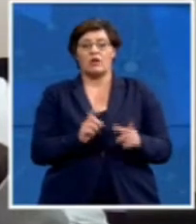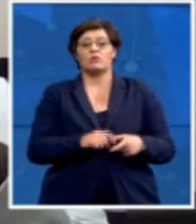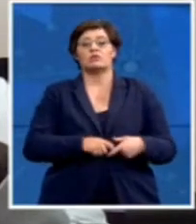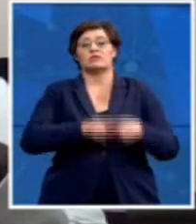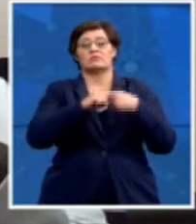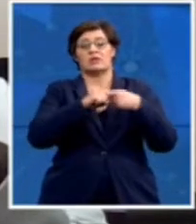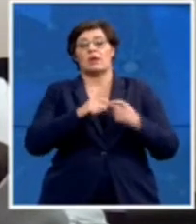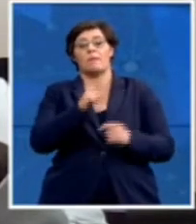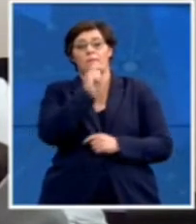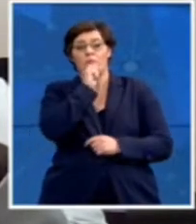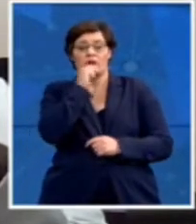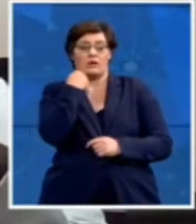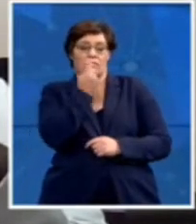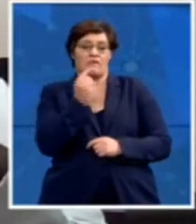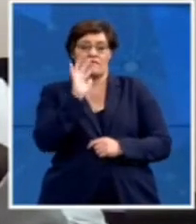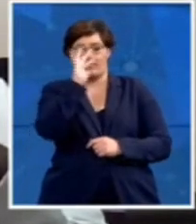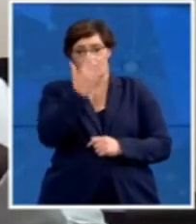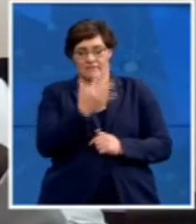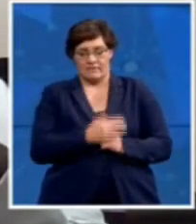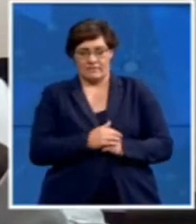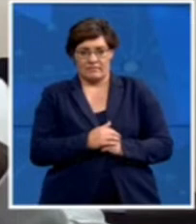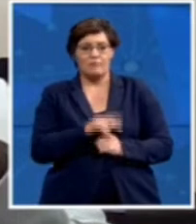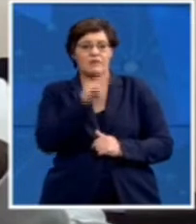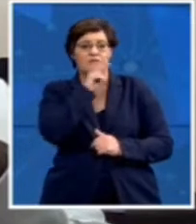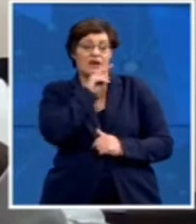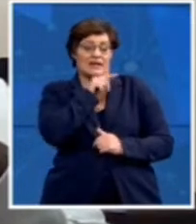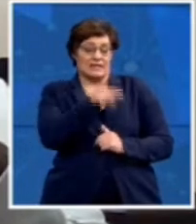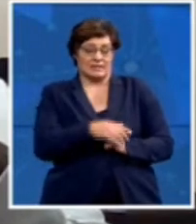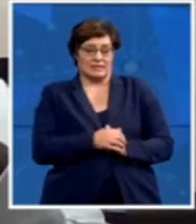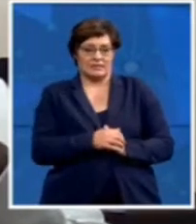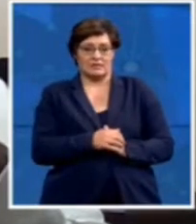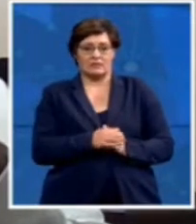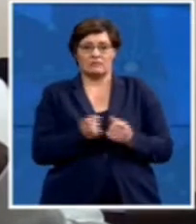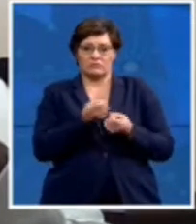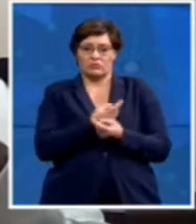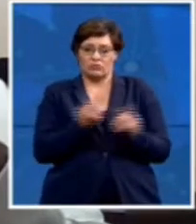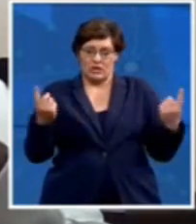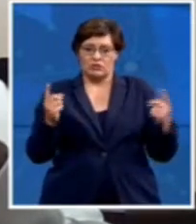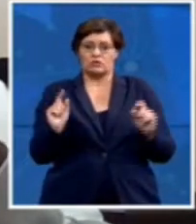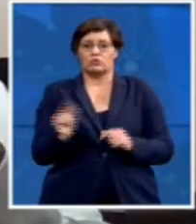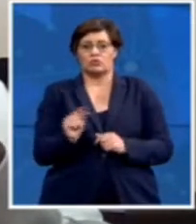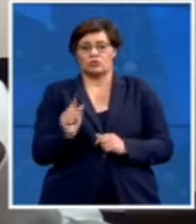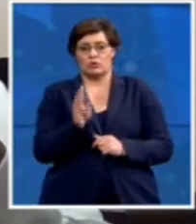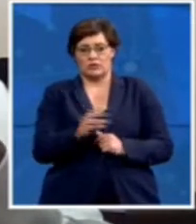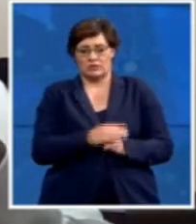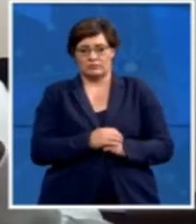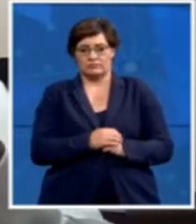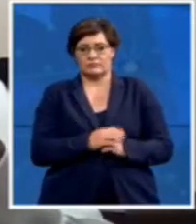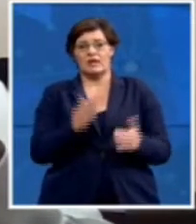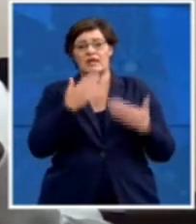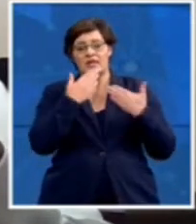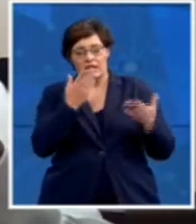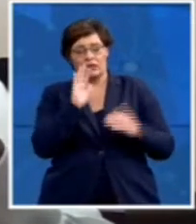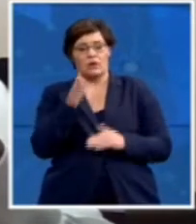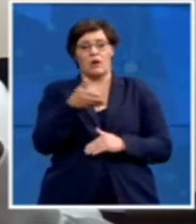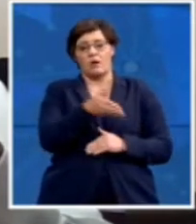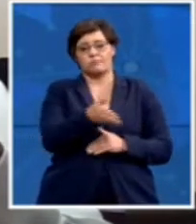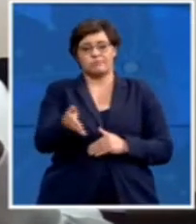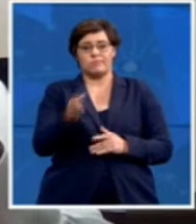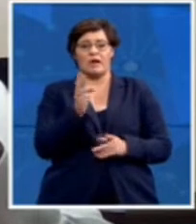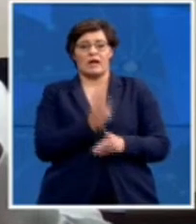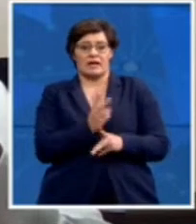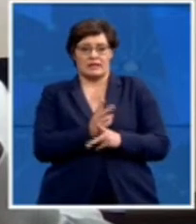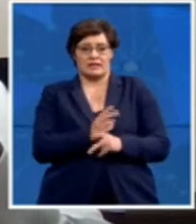Friday. We will release that statement shortly. Thank you very much for your attendance again, and have yourselves a nice day.